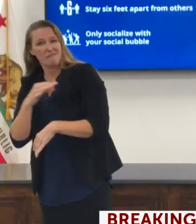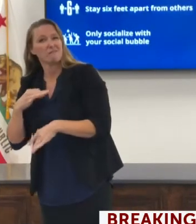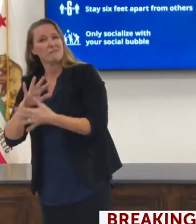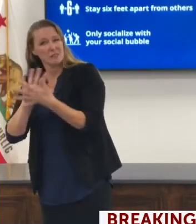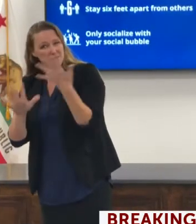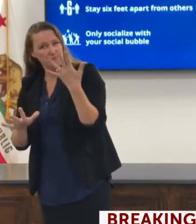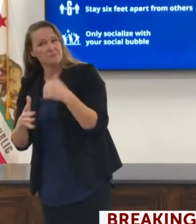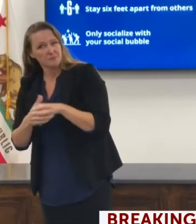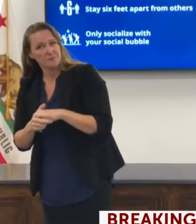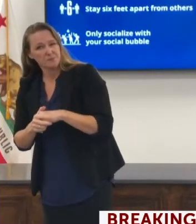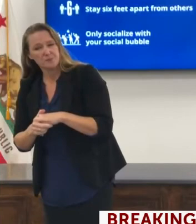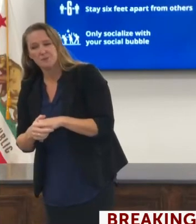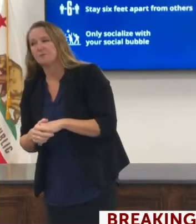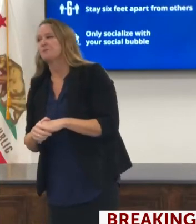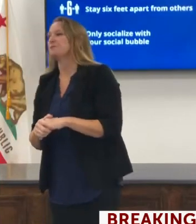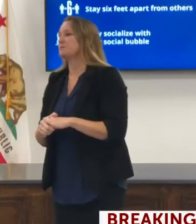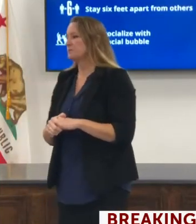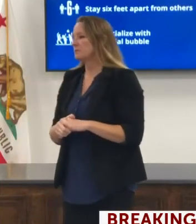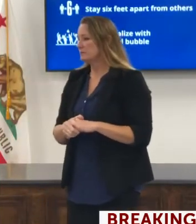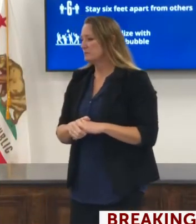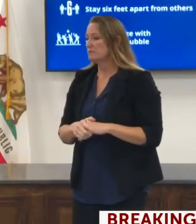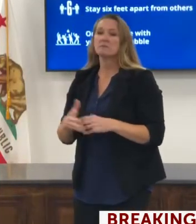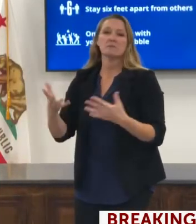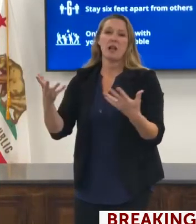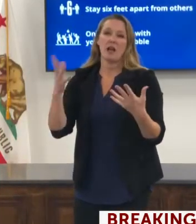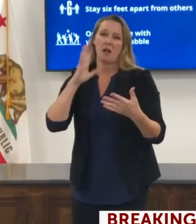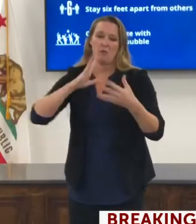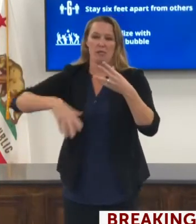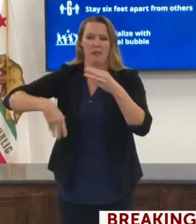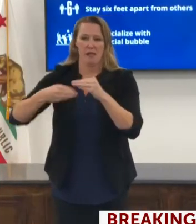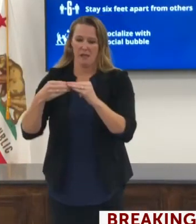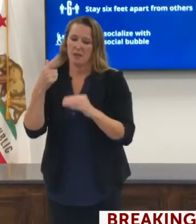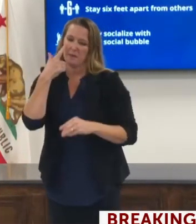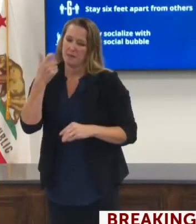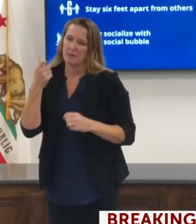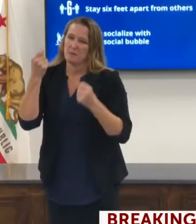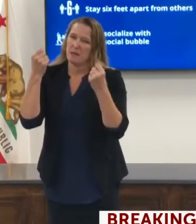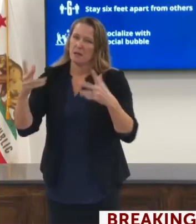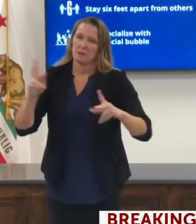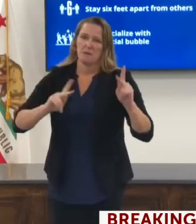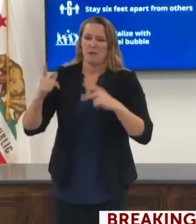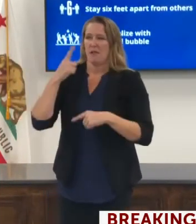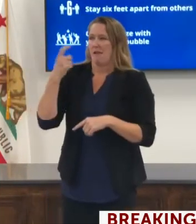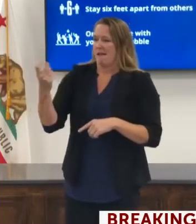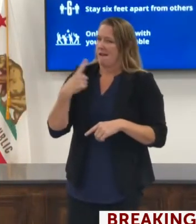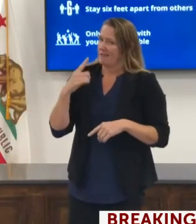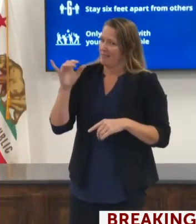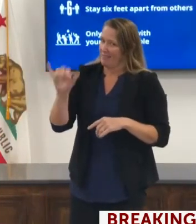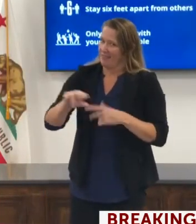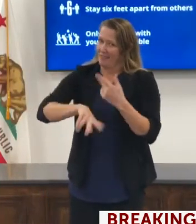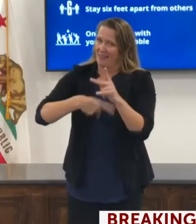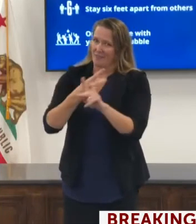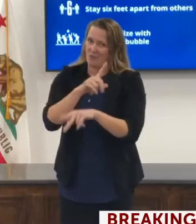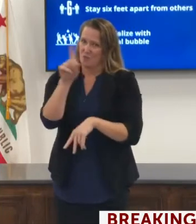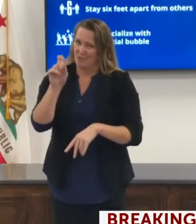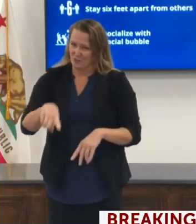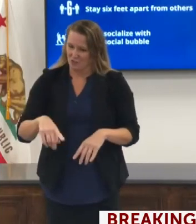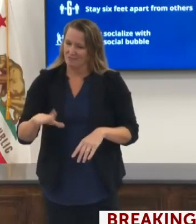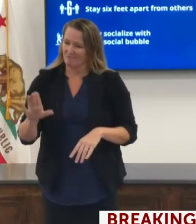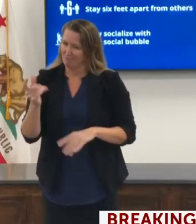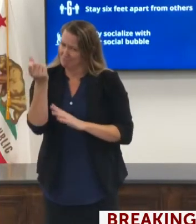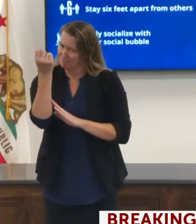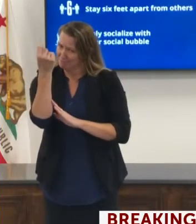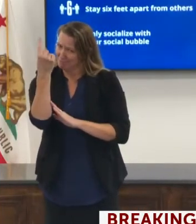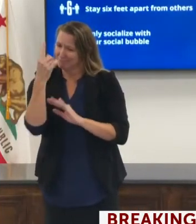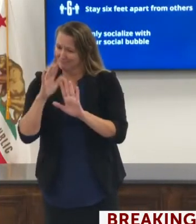I just want to add to that to just because we get this, we get a lot of those questions, understandably, from families and staff.